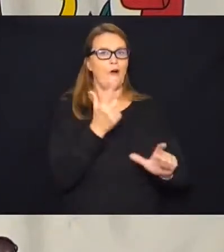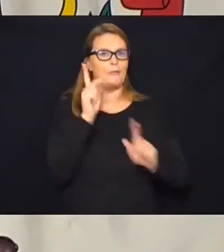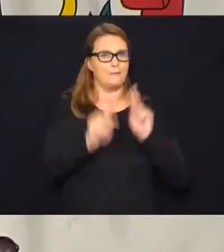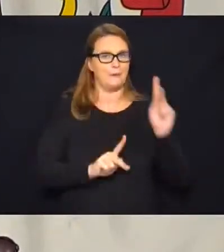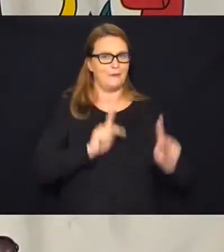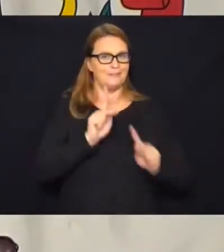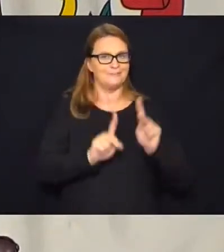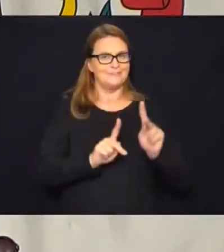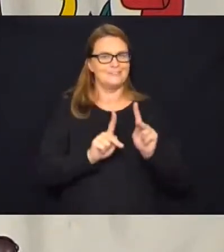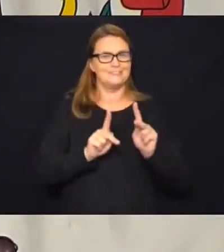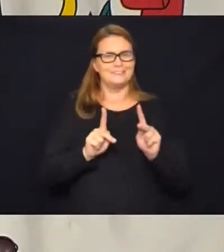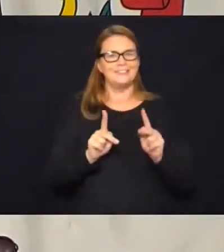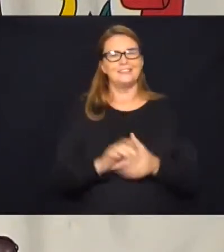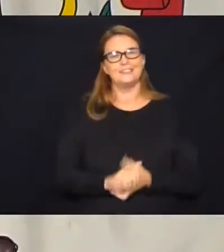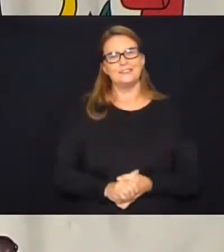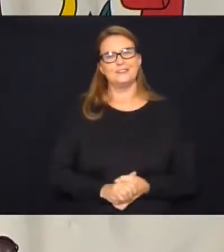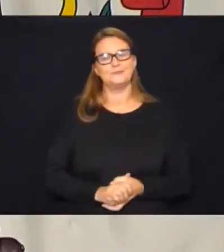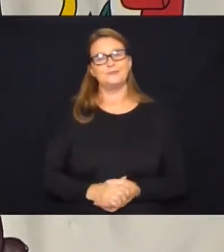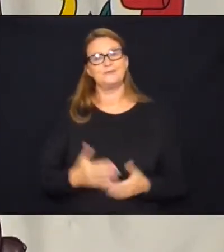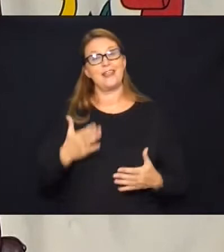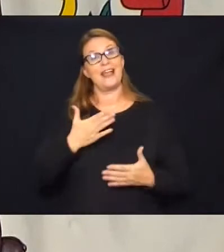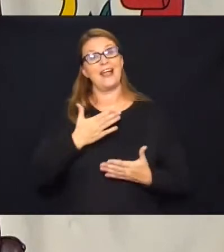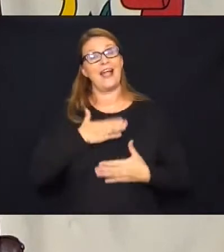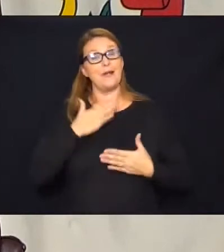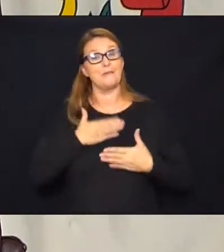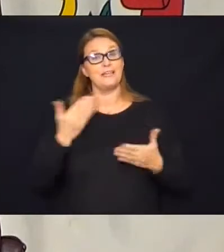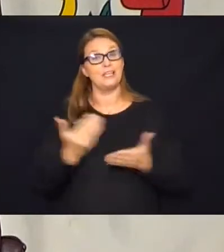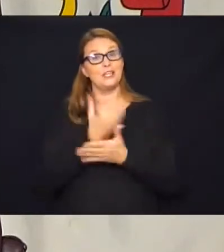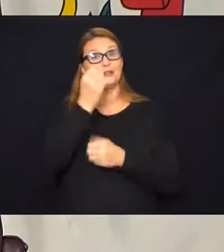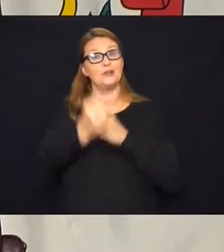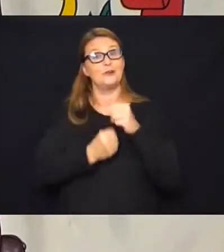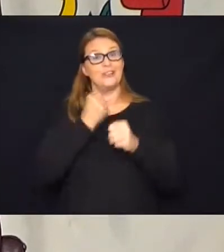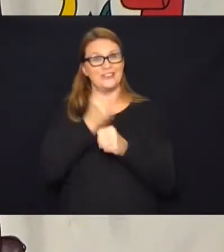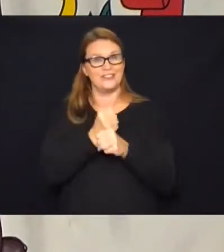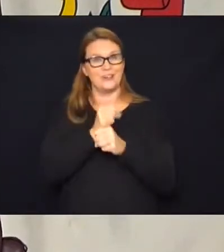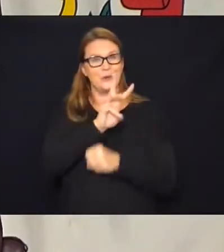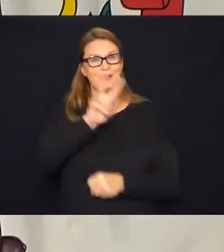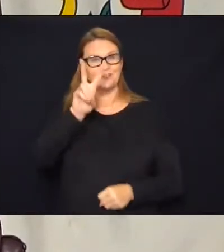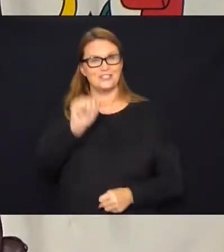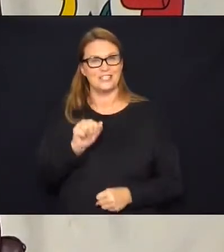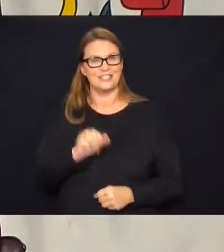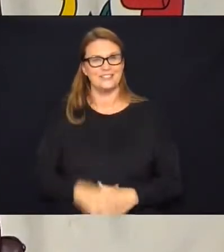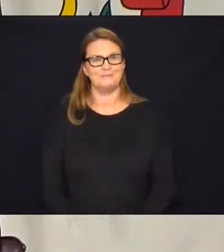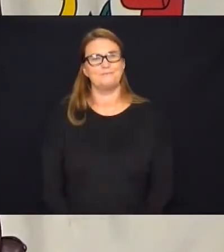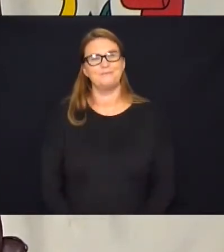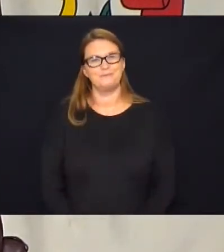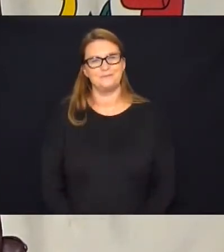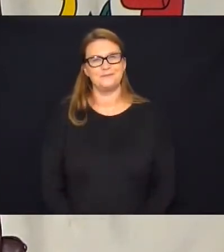So with all that, again, I say, Happy New Year, West Virginia.